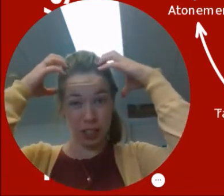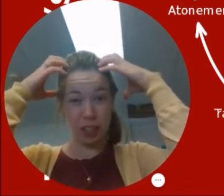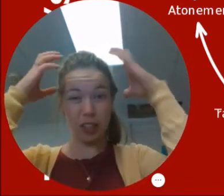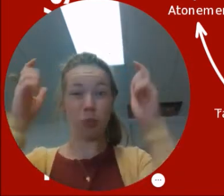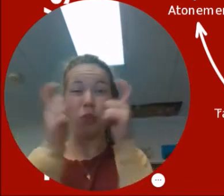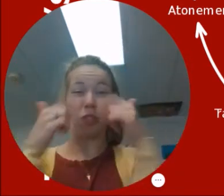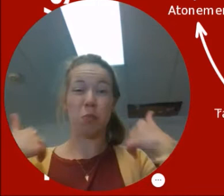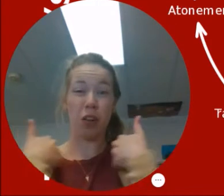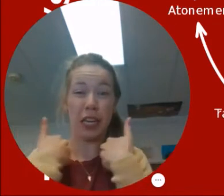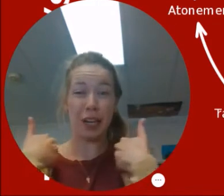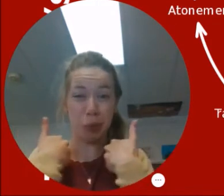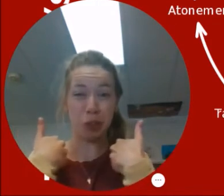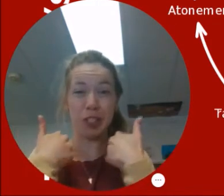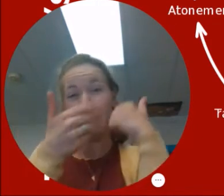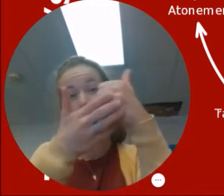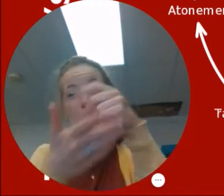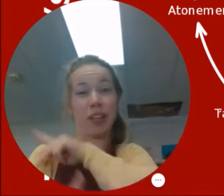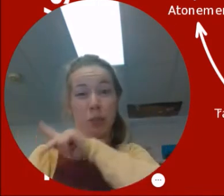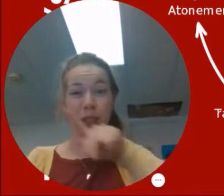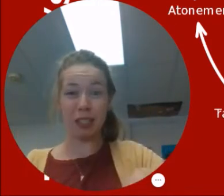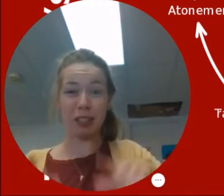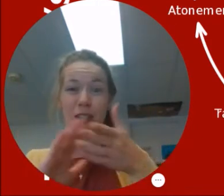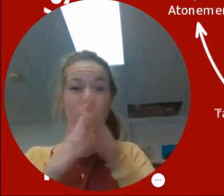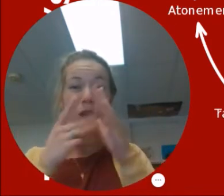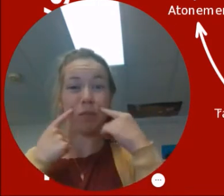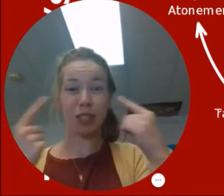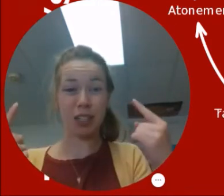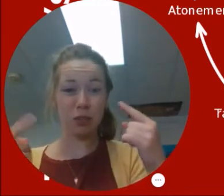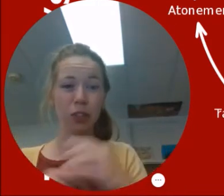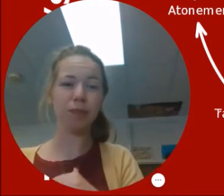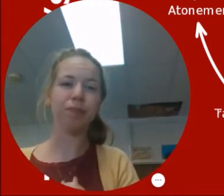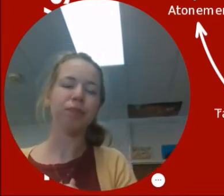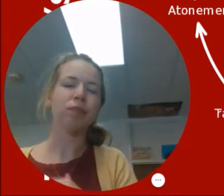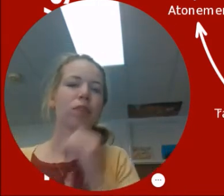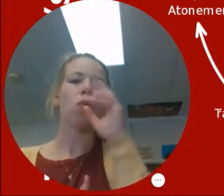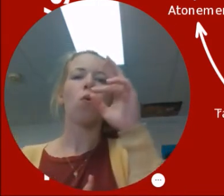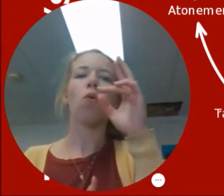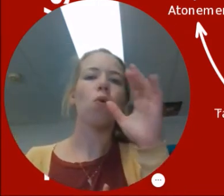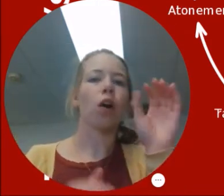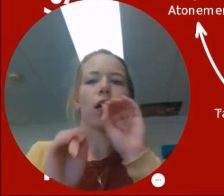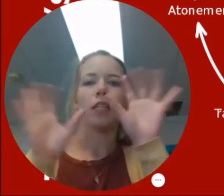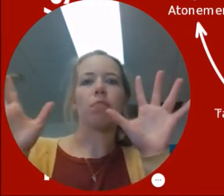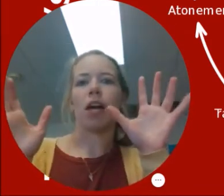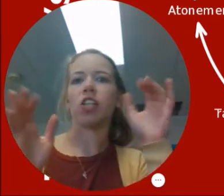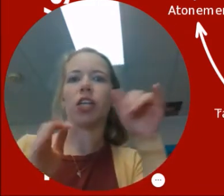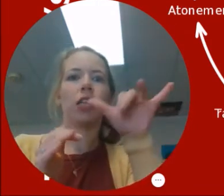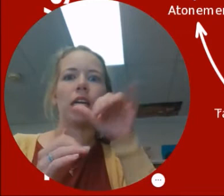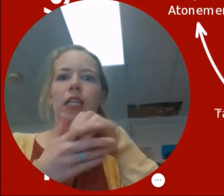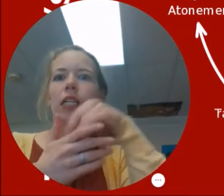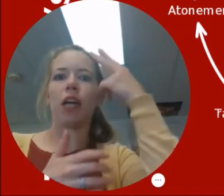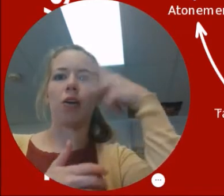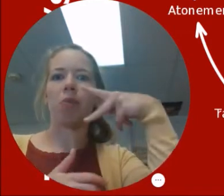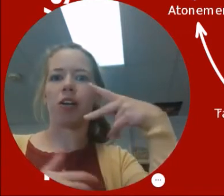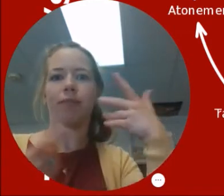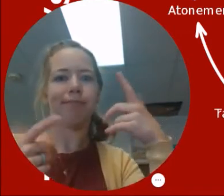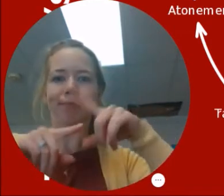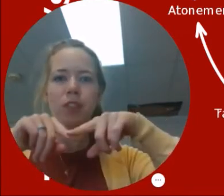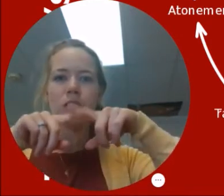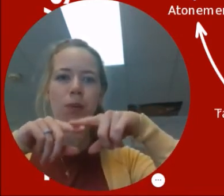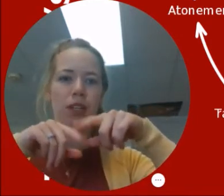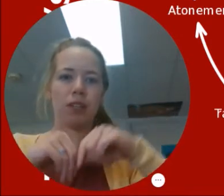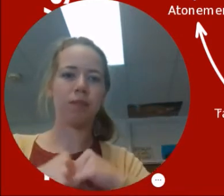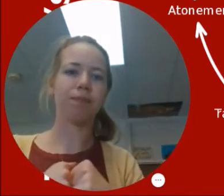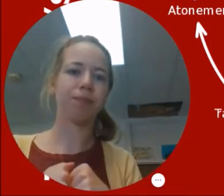watching Disney, that's one of those small animals that help like the princesses become successful. Or it's magic like in Harry Potter.